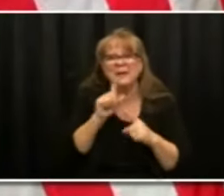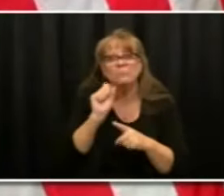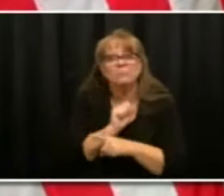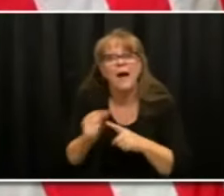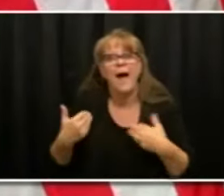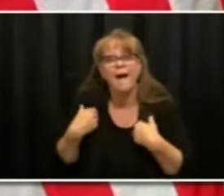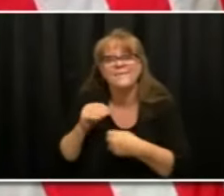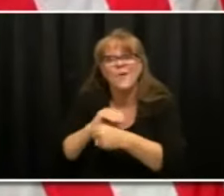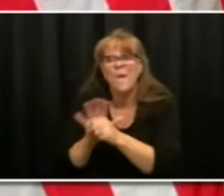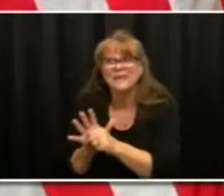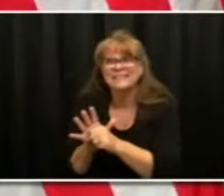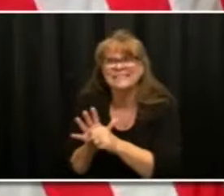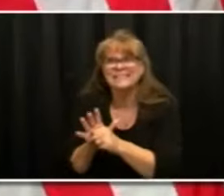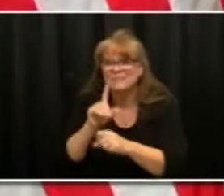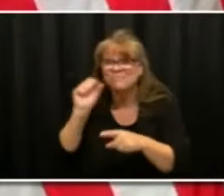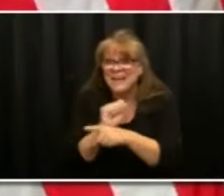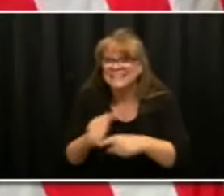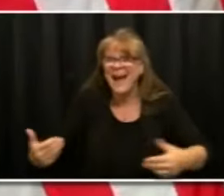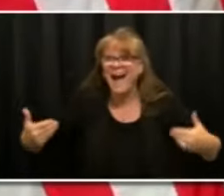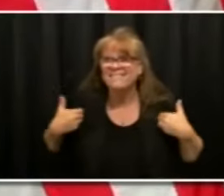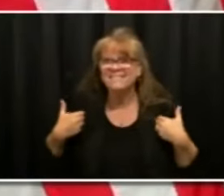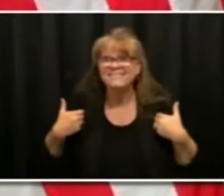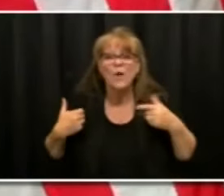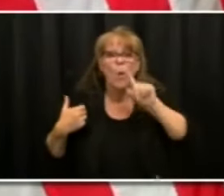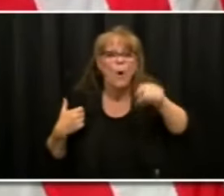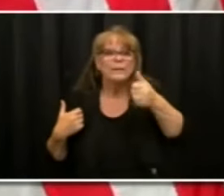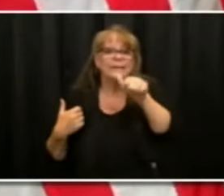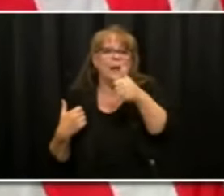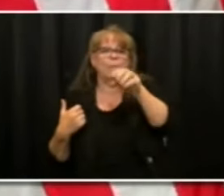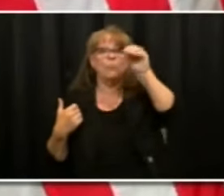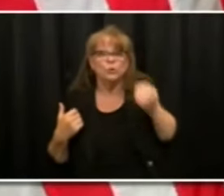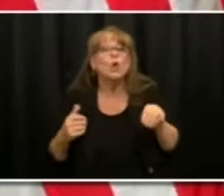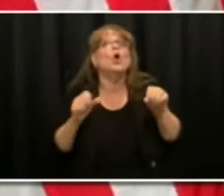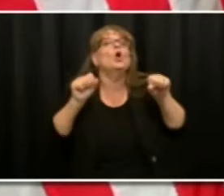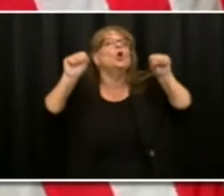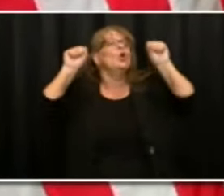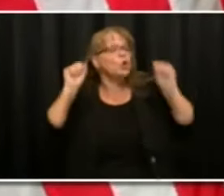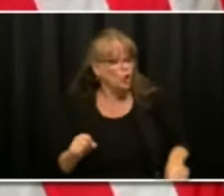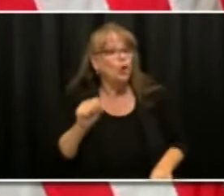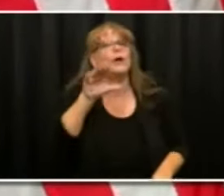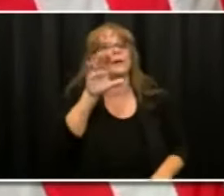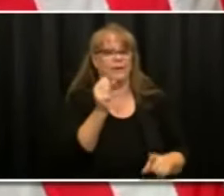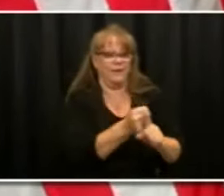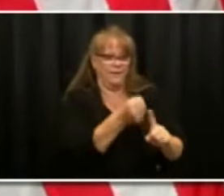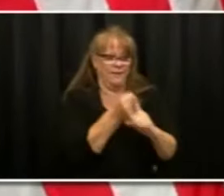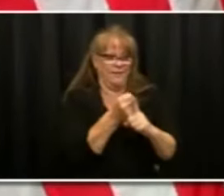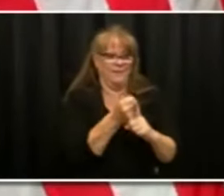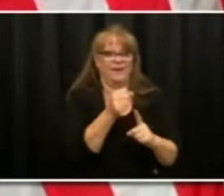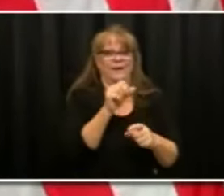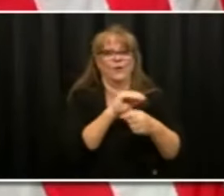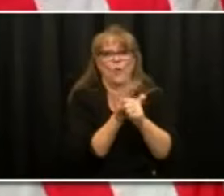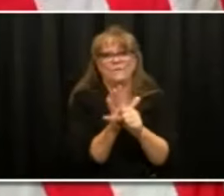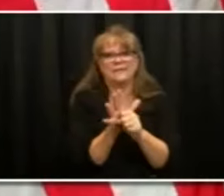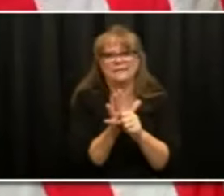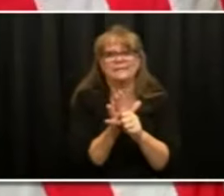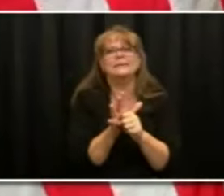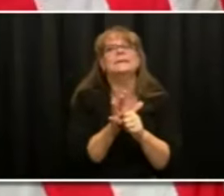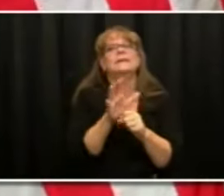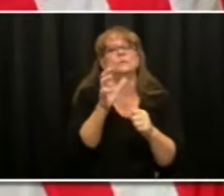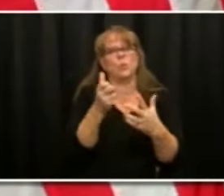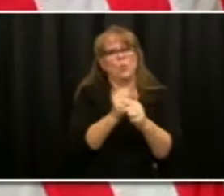deadly virus, you want to identify that early and prevent your friends and families and others from having exposure to what